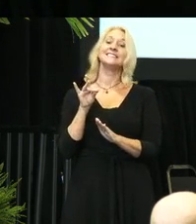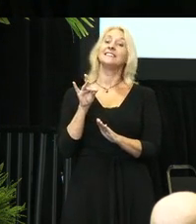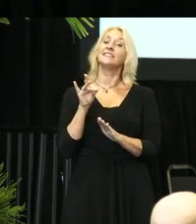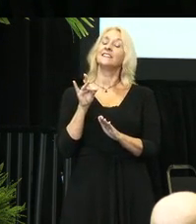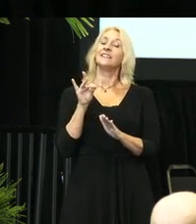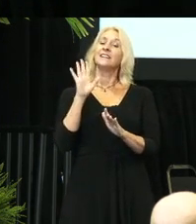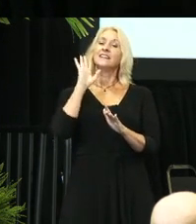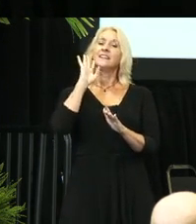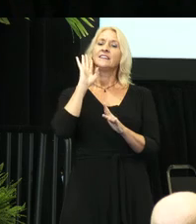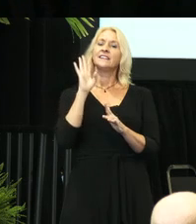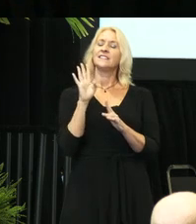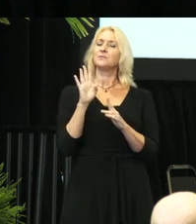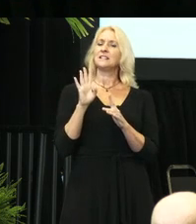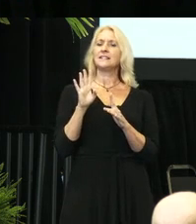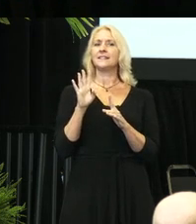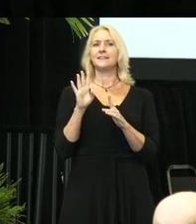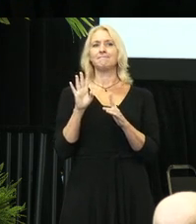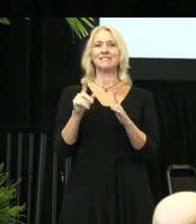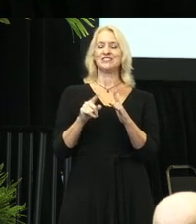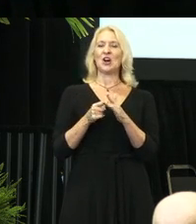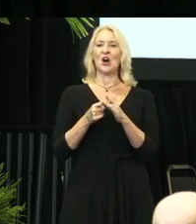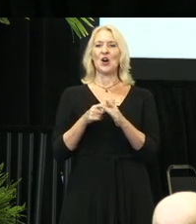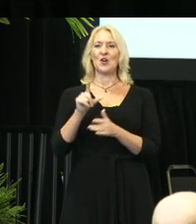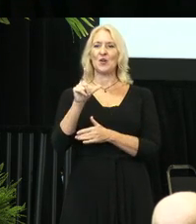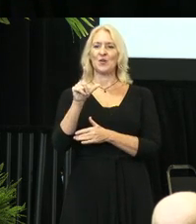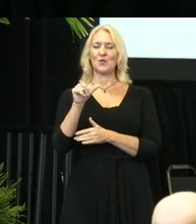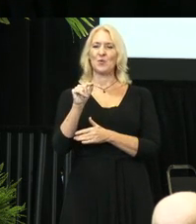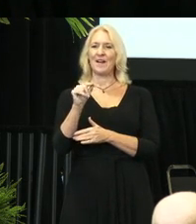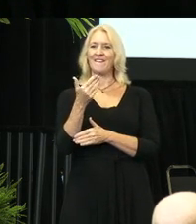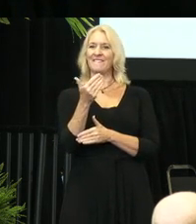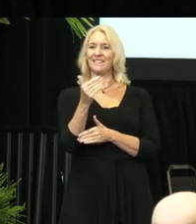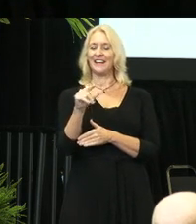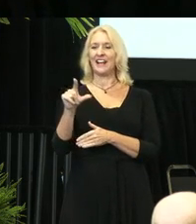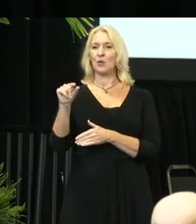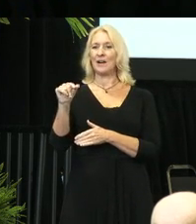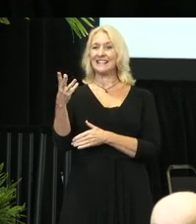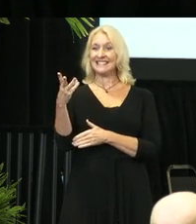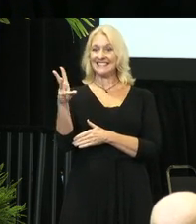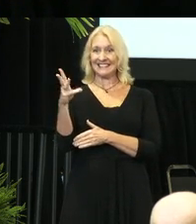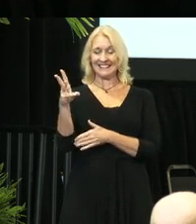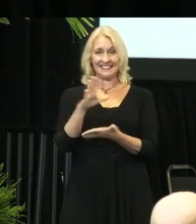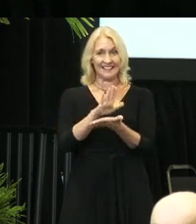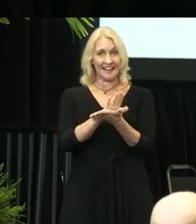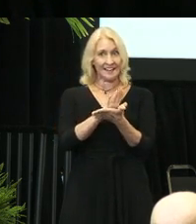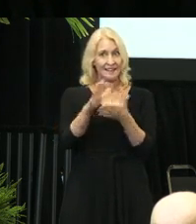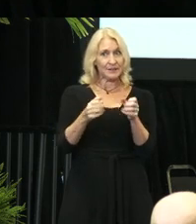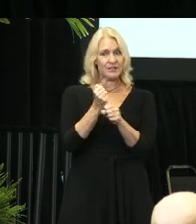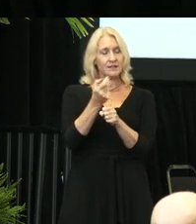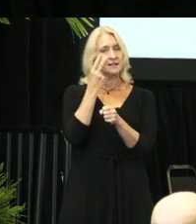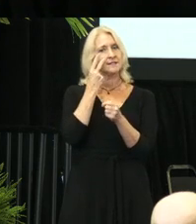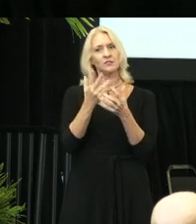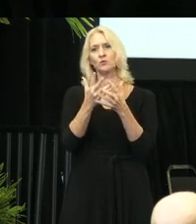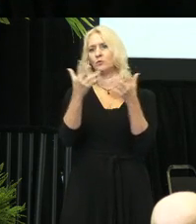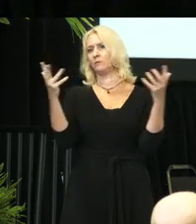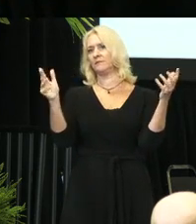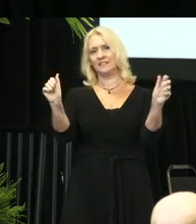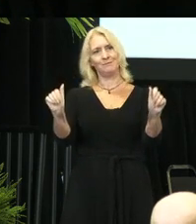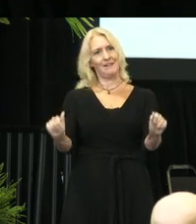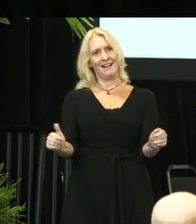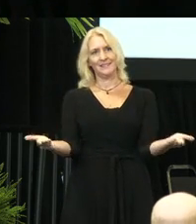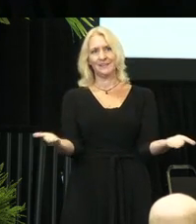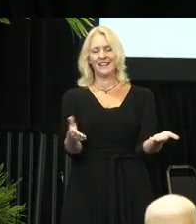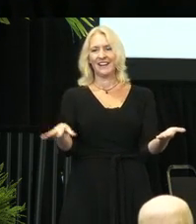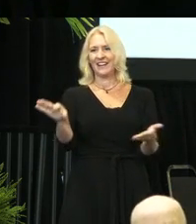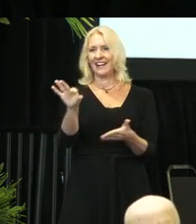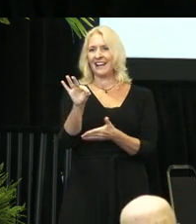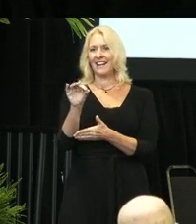move into our 2015-16 academic year, I see so many possibilities at FSCJ.